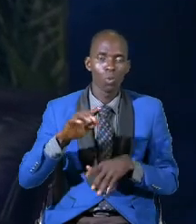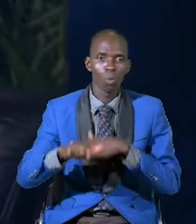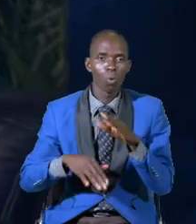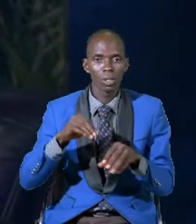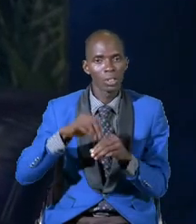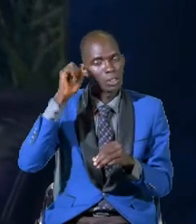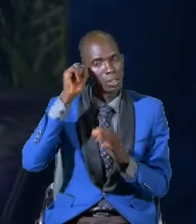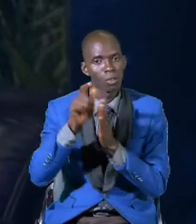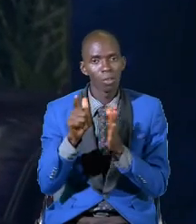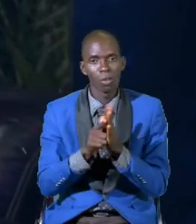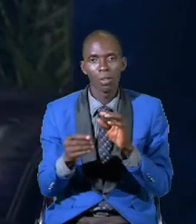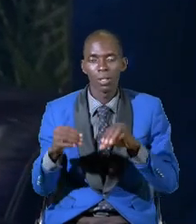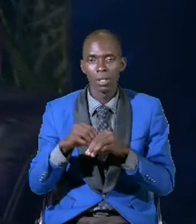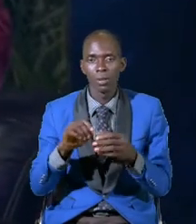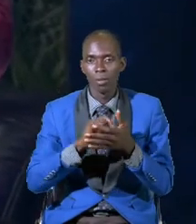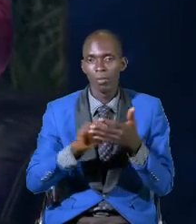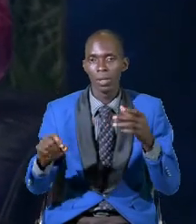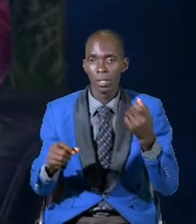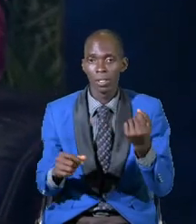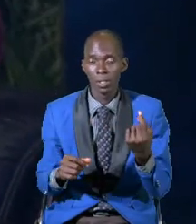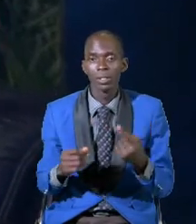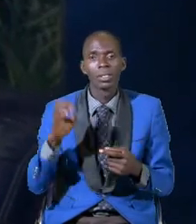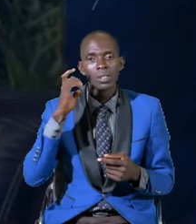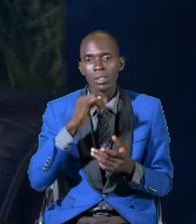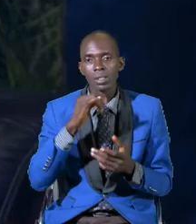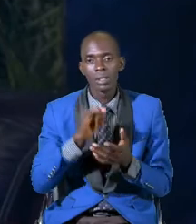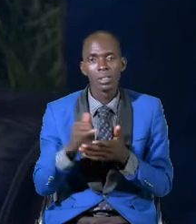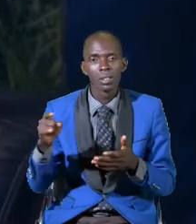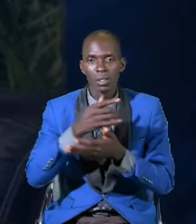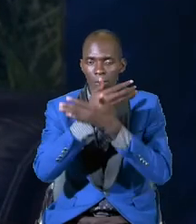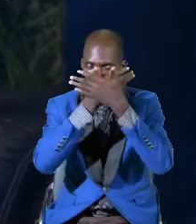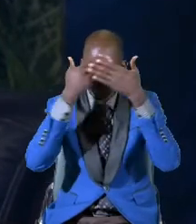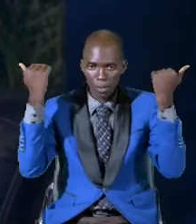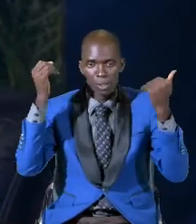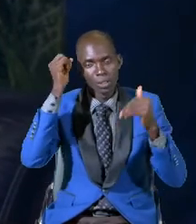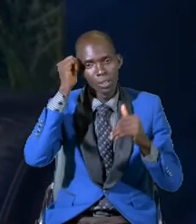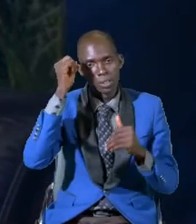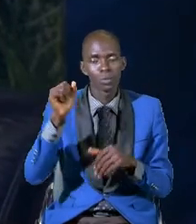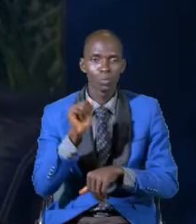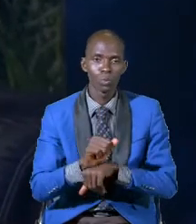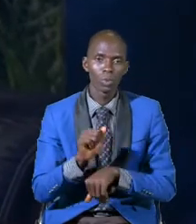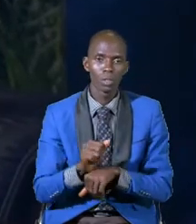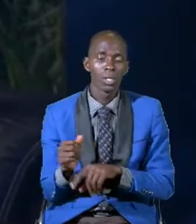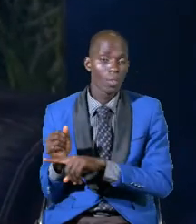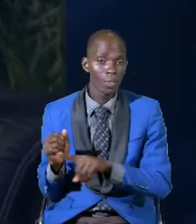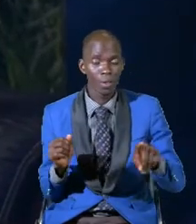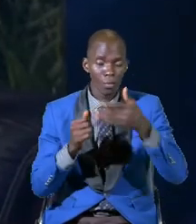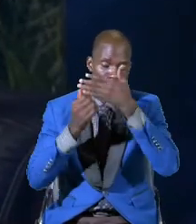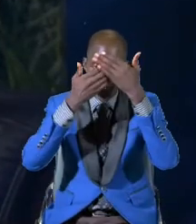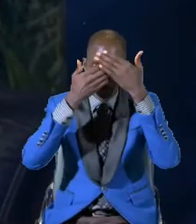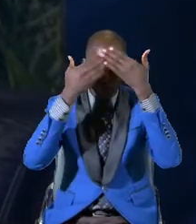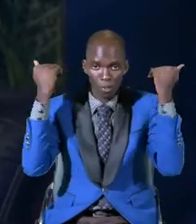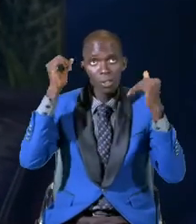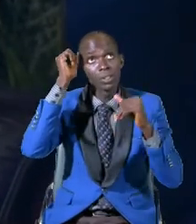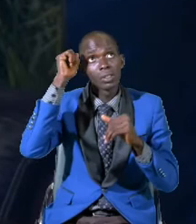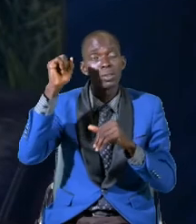verse 11, it says, they forgot his works. They forgot his